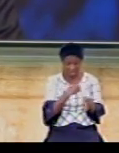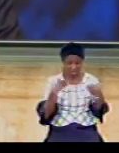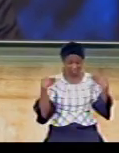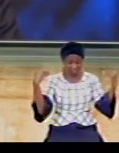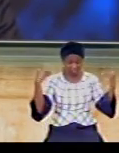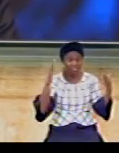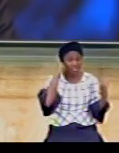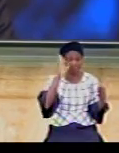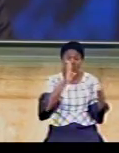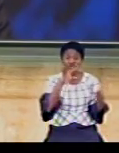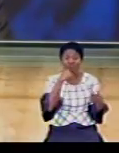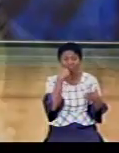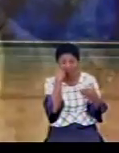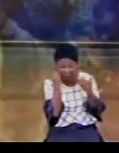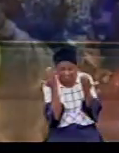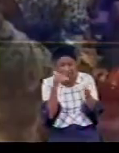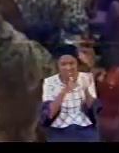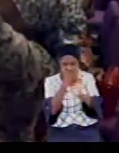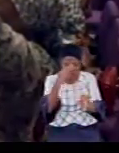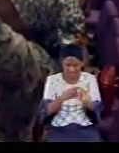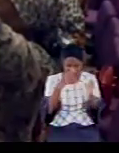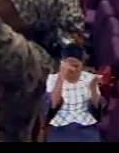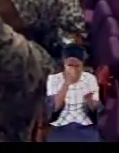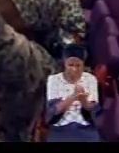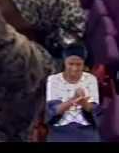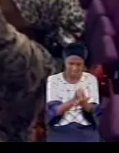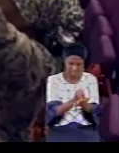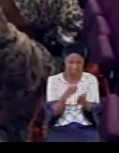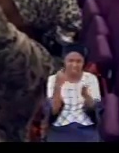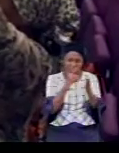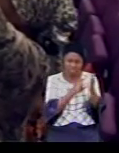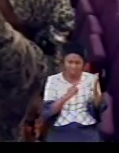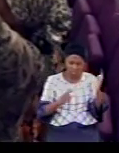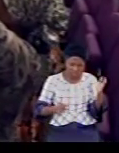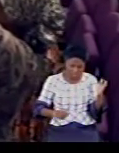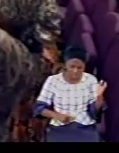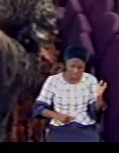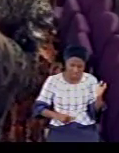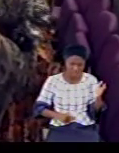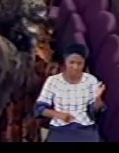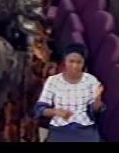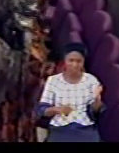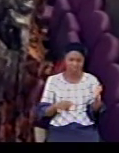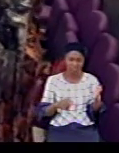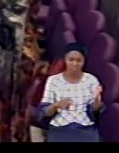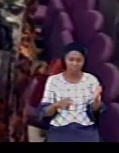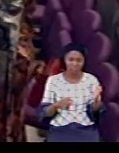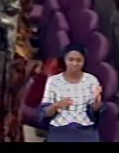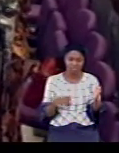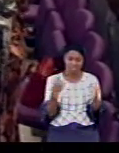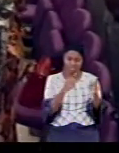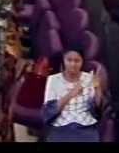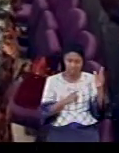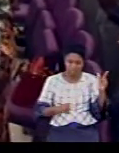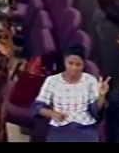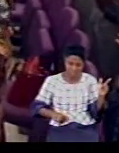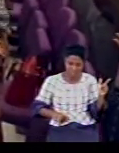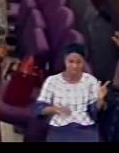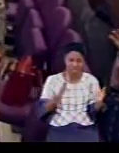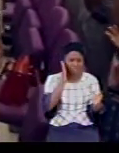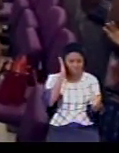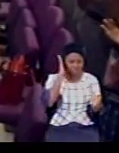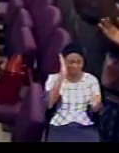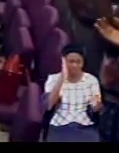will be put to shame. The Lord prolong your life. The Lord prolong